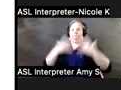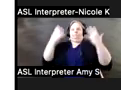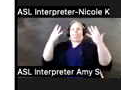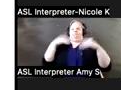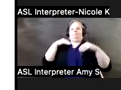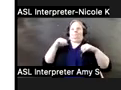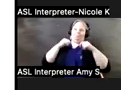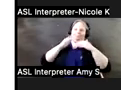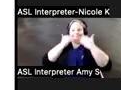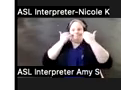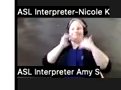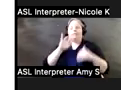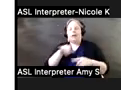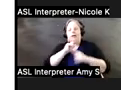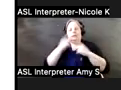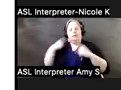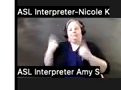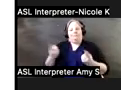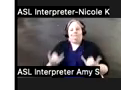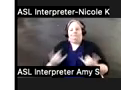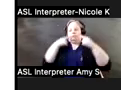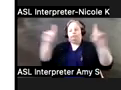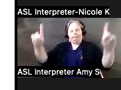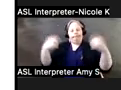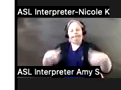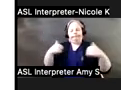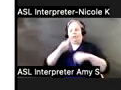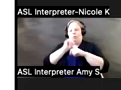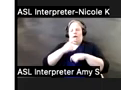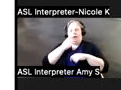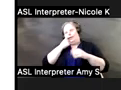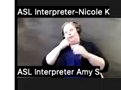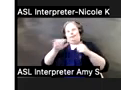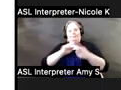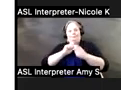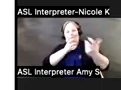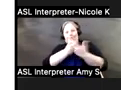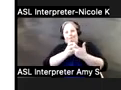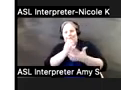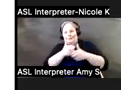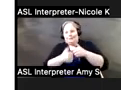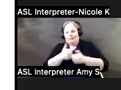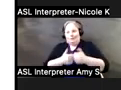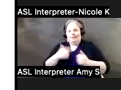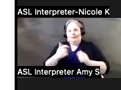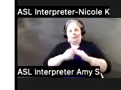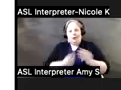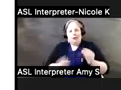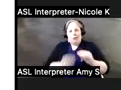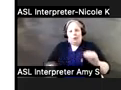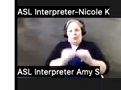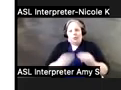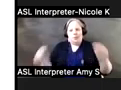he's accomplished so much since then. And ever since then, I've really been hooked on adaptive gaming. I started doing more and more at Courage Kenya Rehab